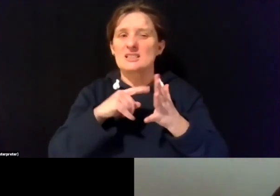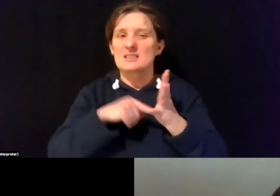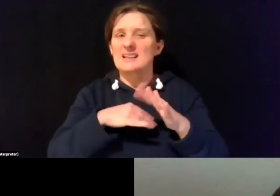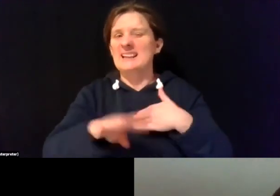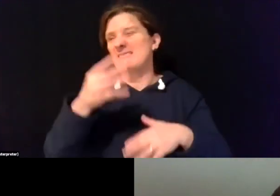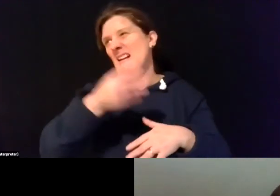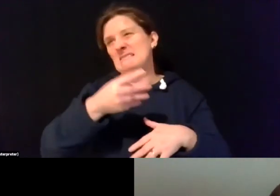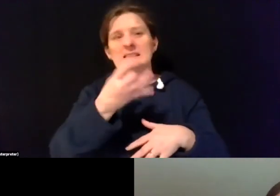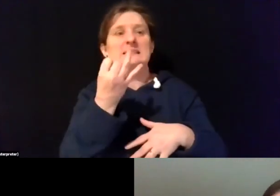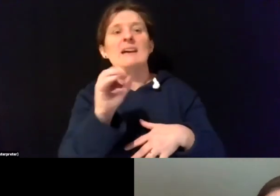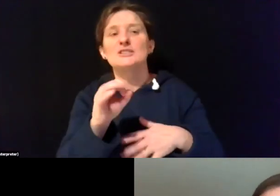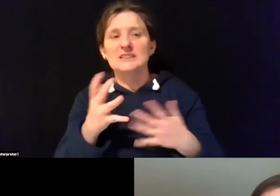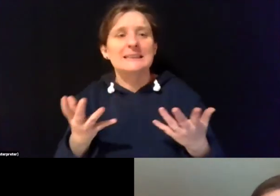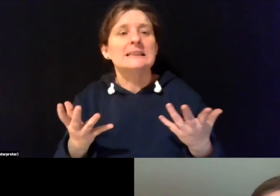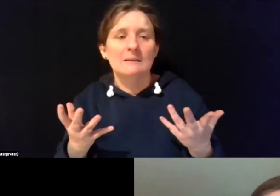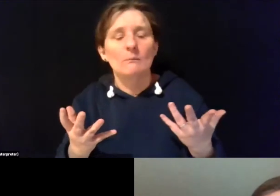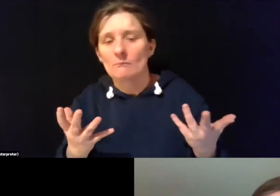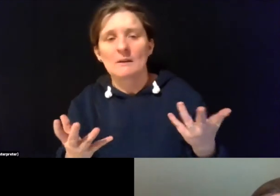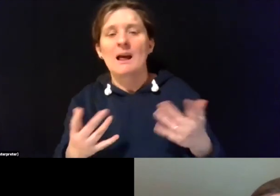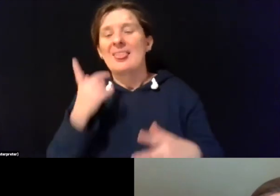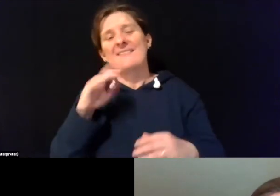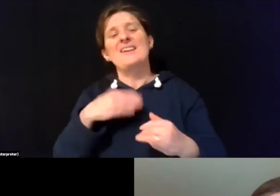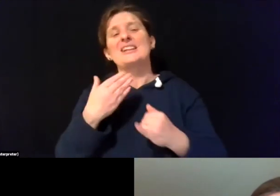doable. And I think eventually there'll be enough people who